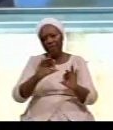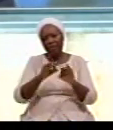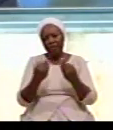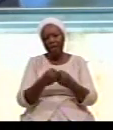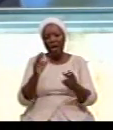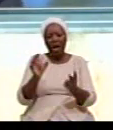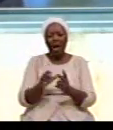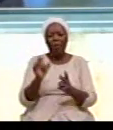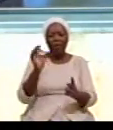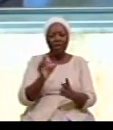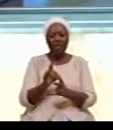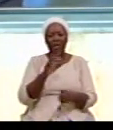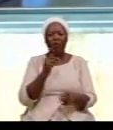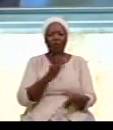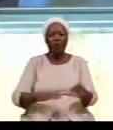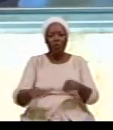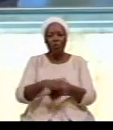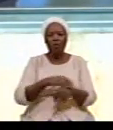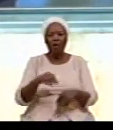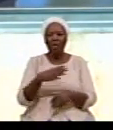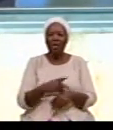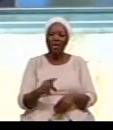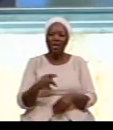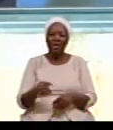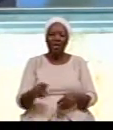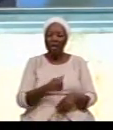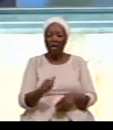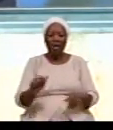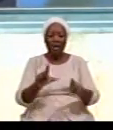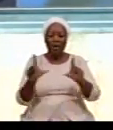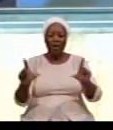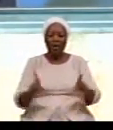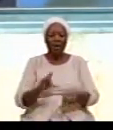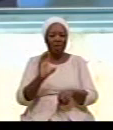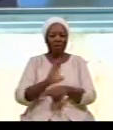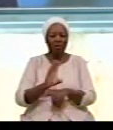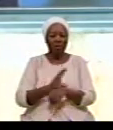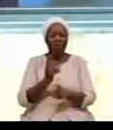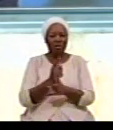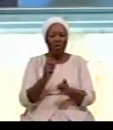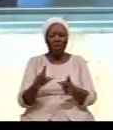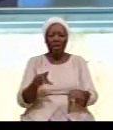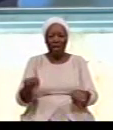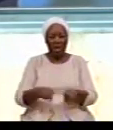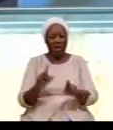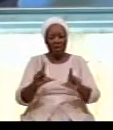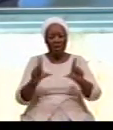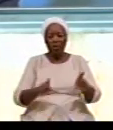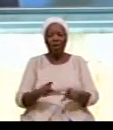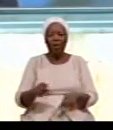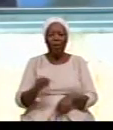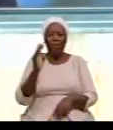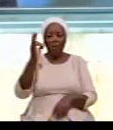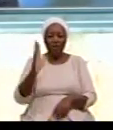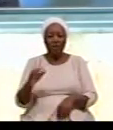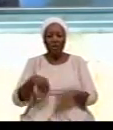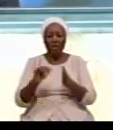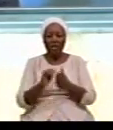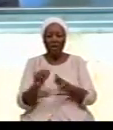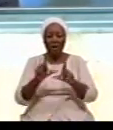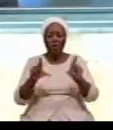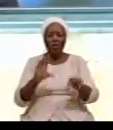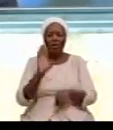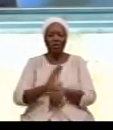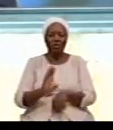over a local church, like the local pastor in that local church. Appointed